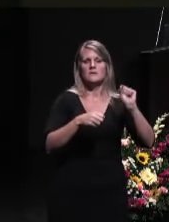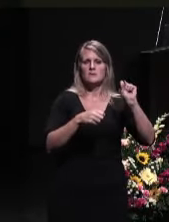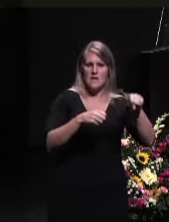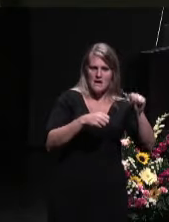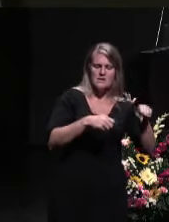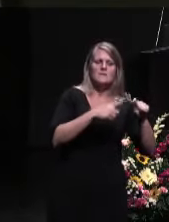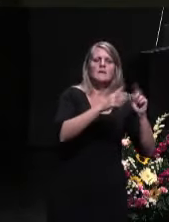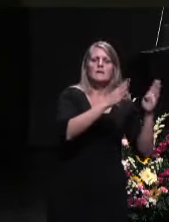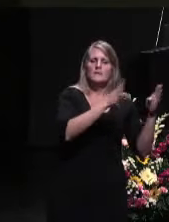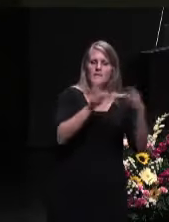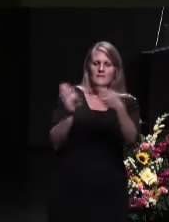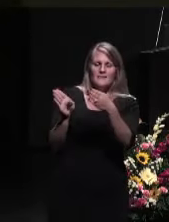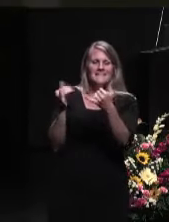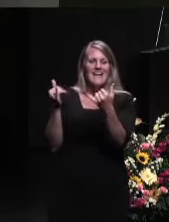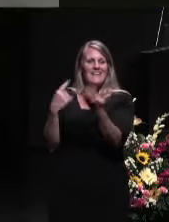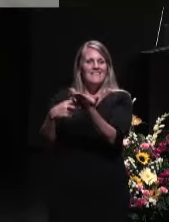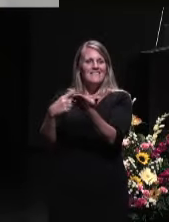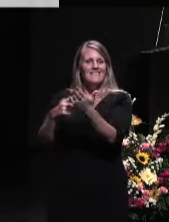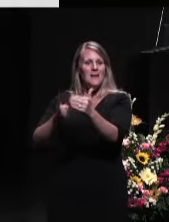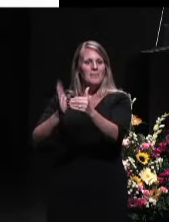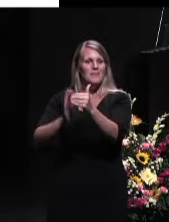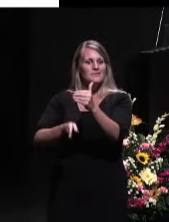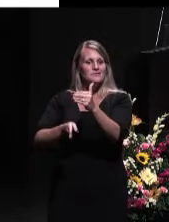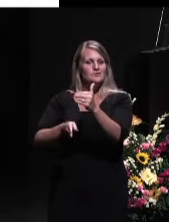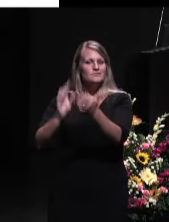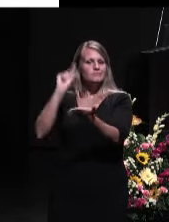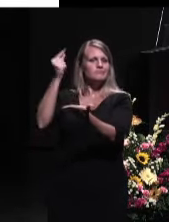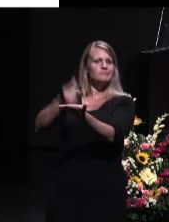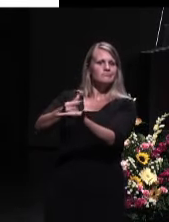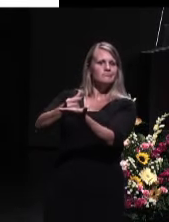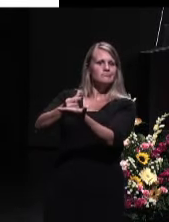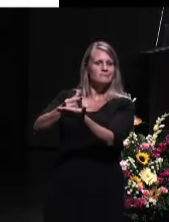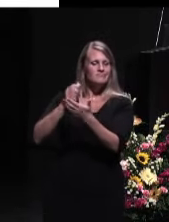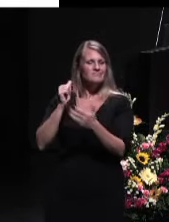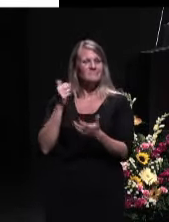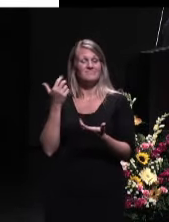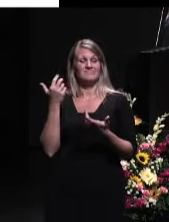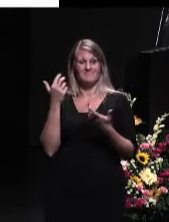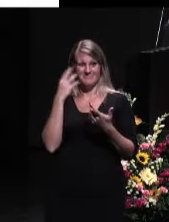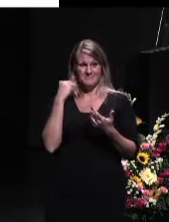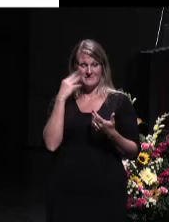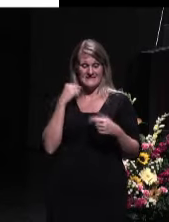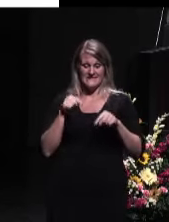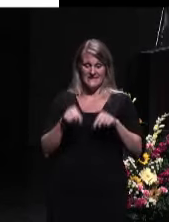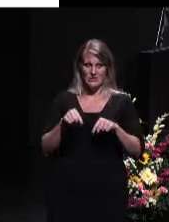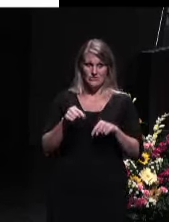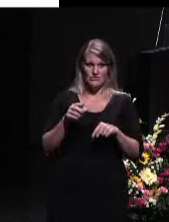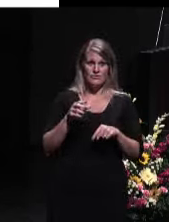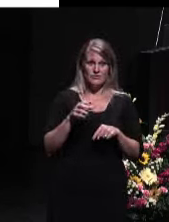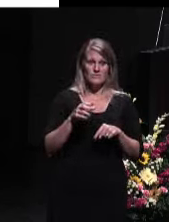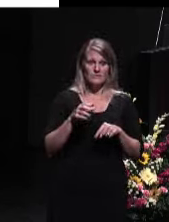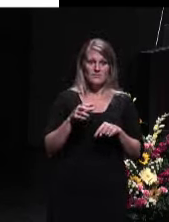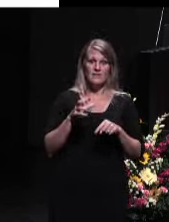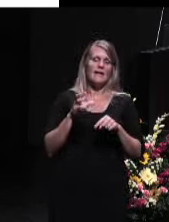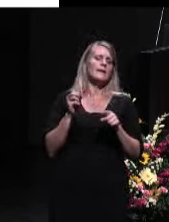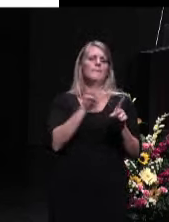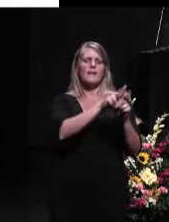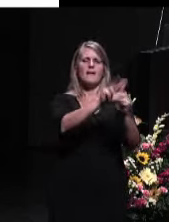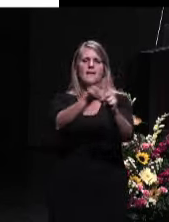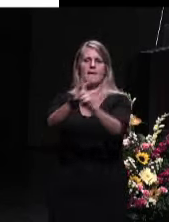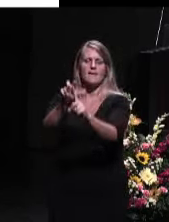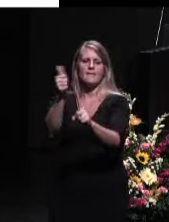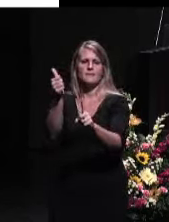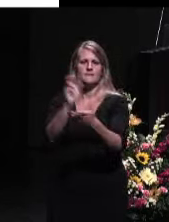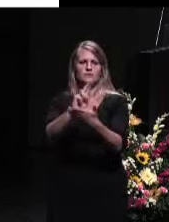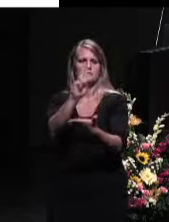of completion. This is something that faces this region, and I'll also generalize from this. This